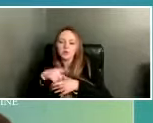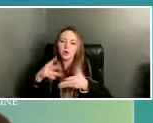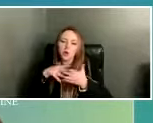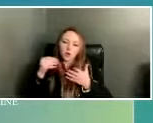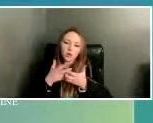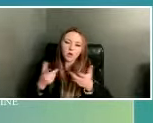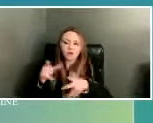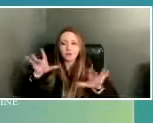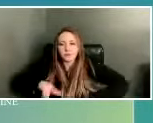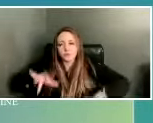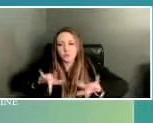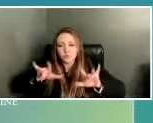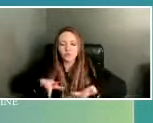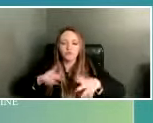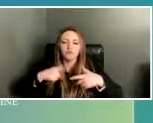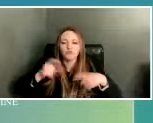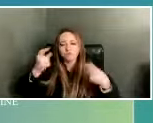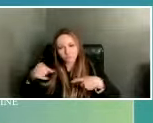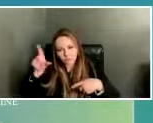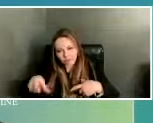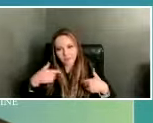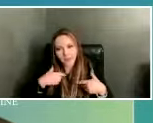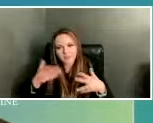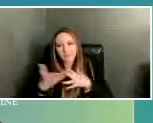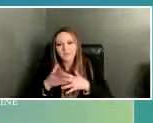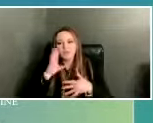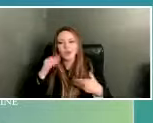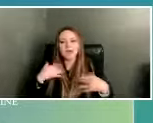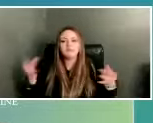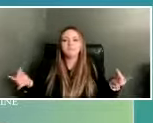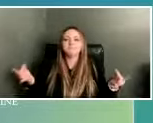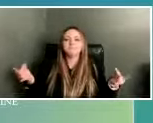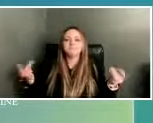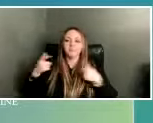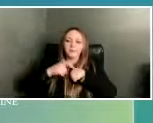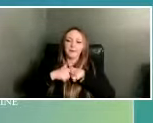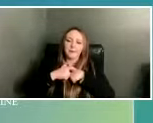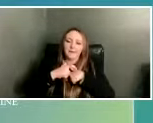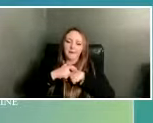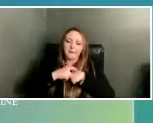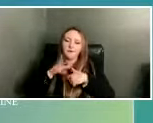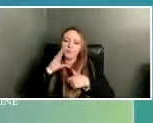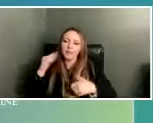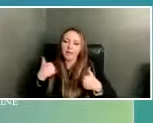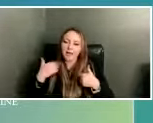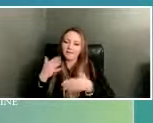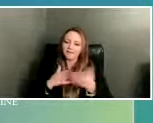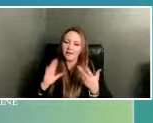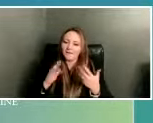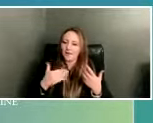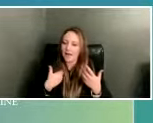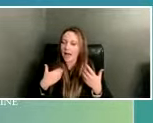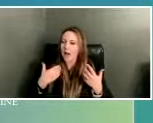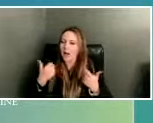the computer, so we understand you have to have breaks. So we have our meditation moments where we'll bring people in. Some of our facilitators, one of our big